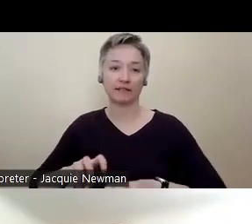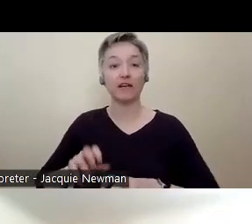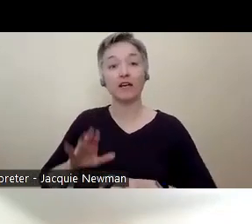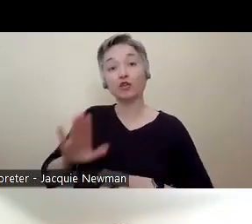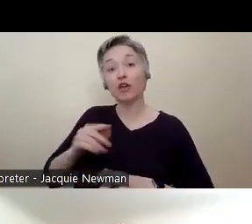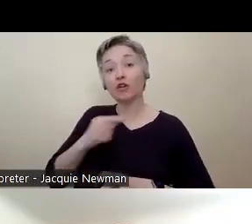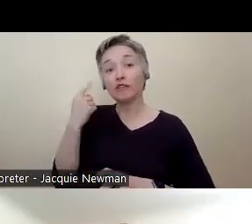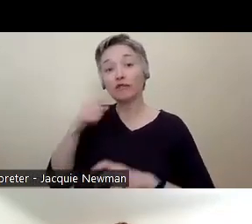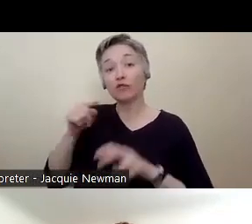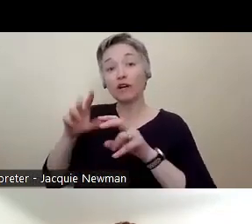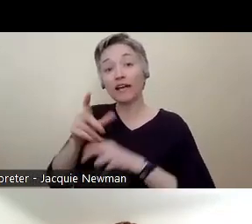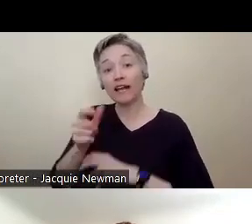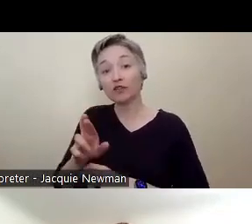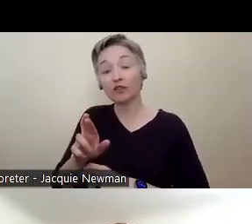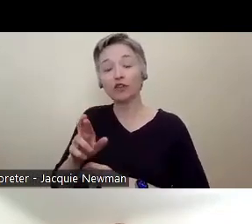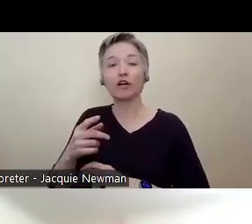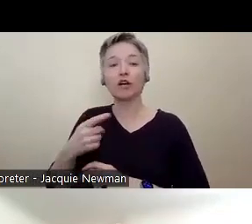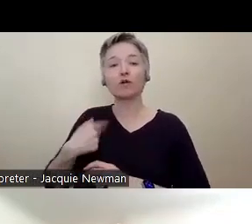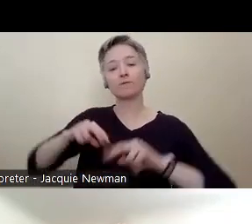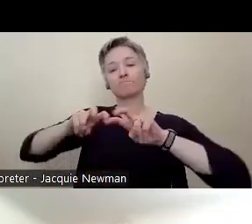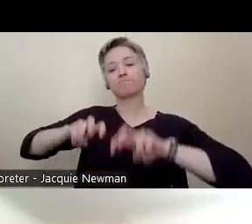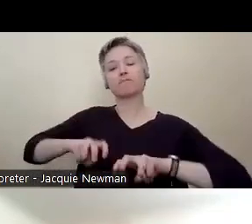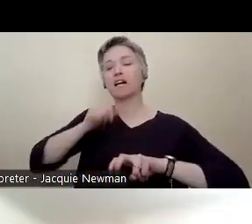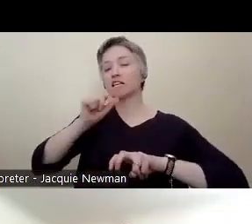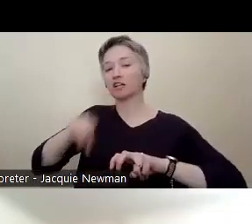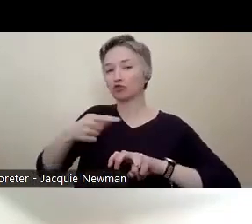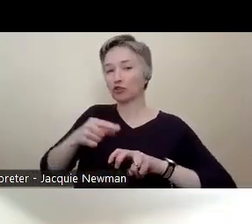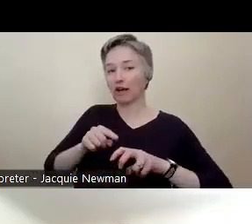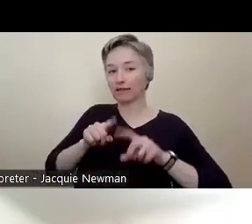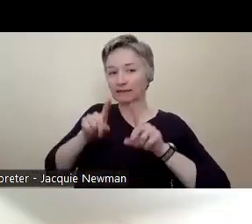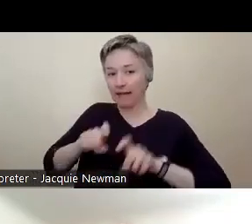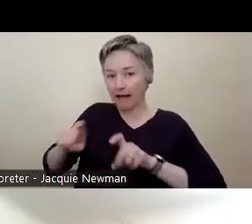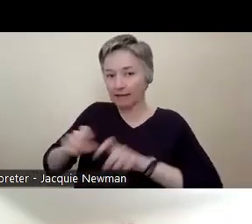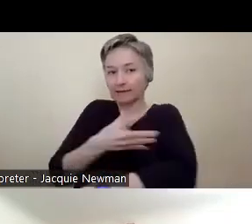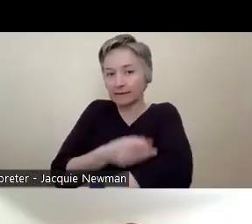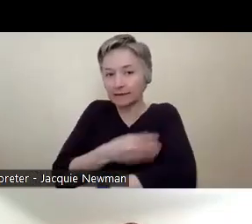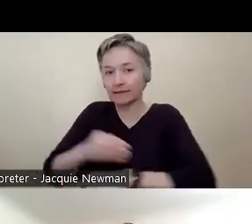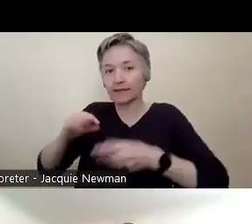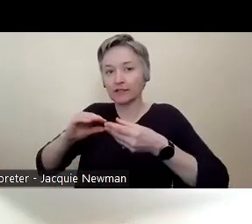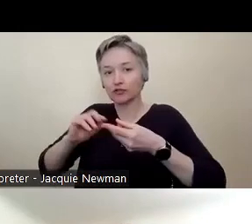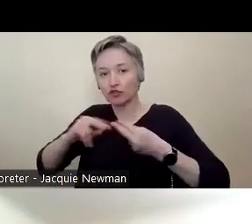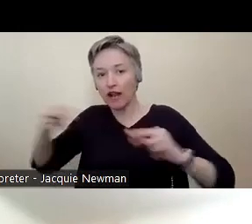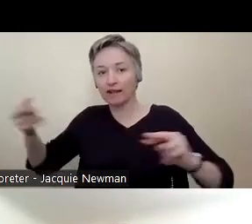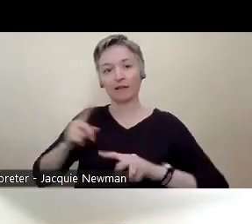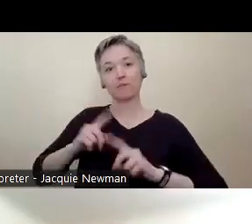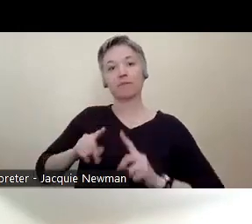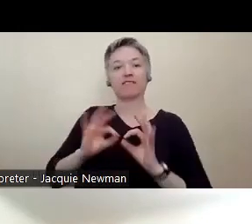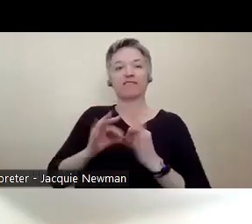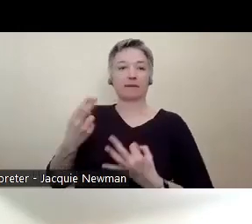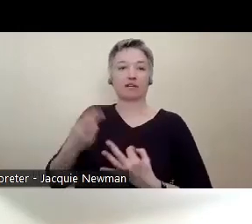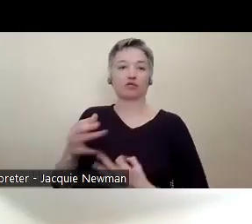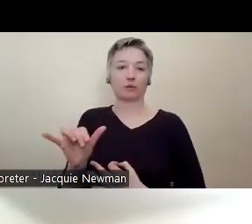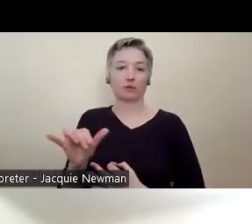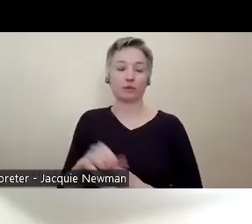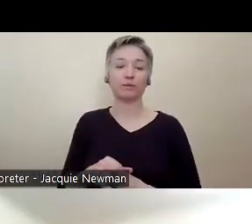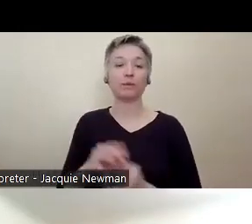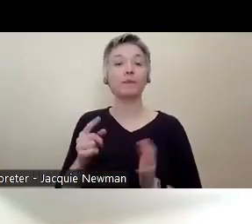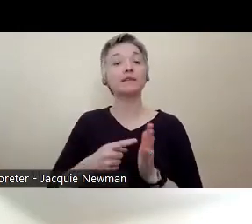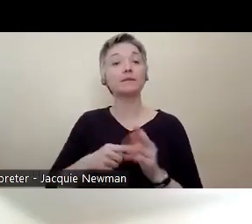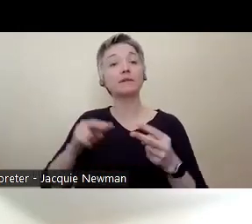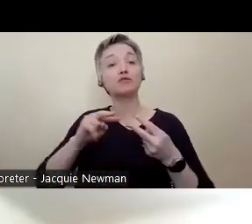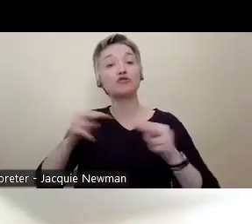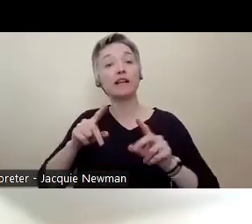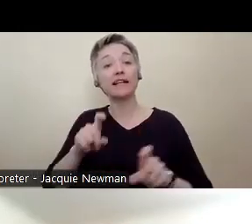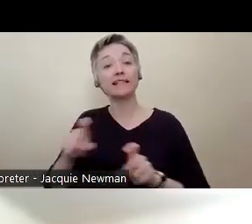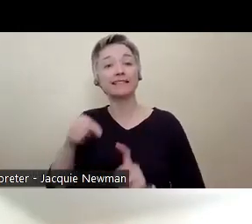based on not just genetic testing, but their family history of cancer as well. So sometimes genetic testing may not even